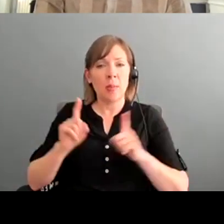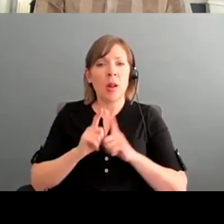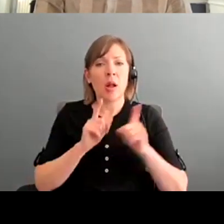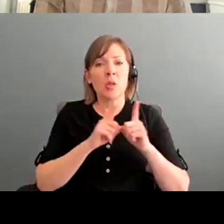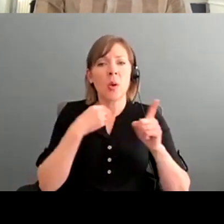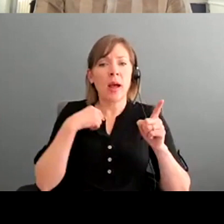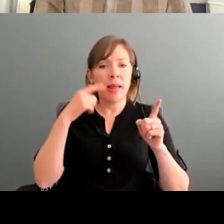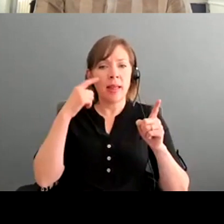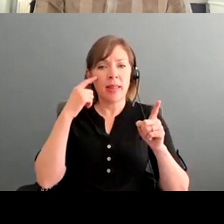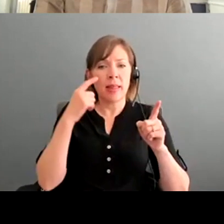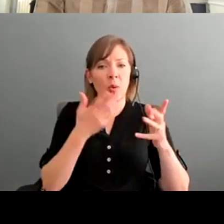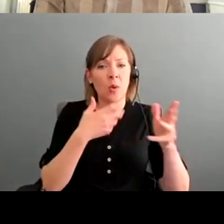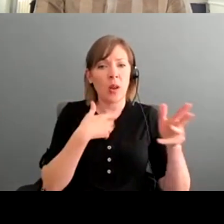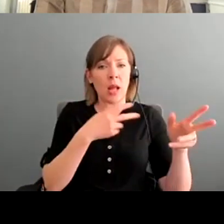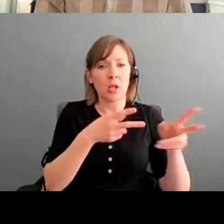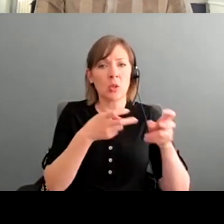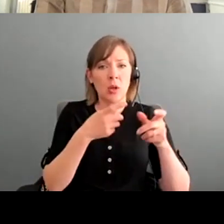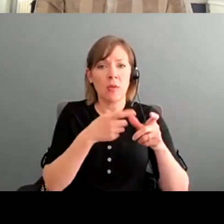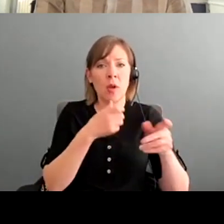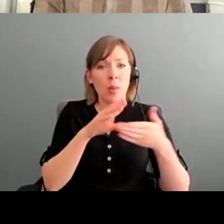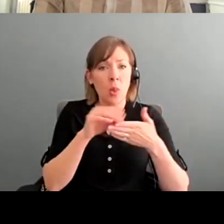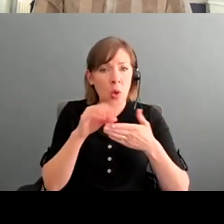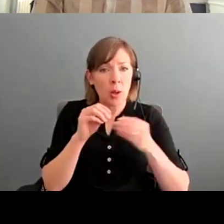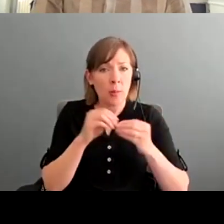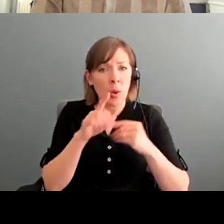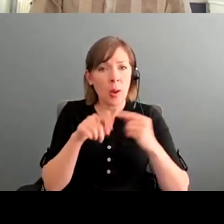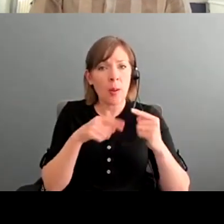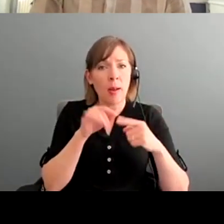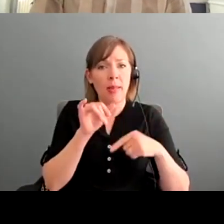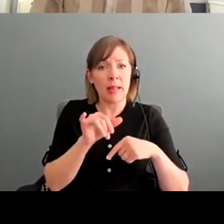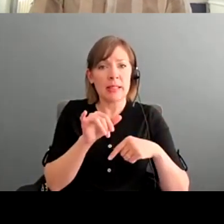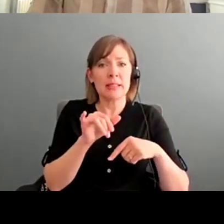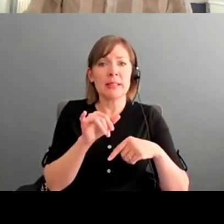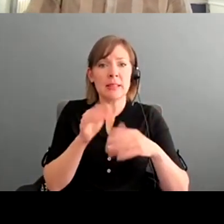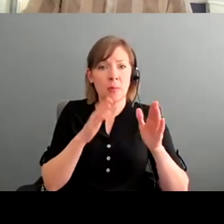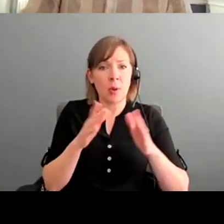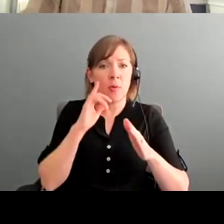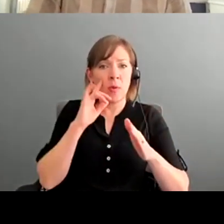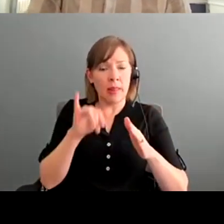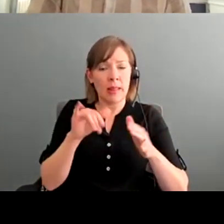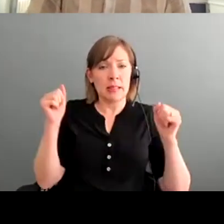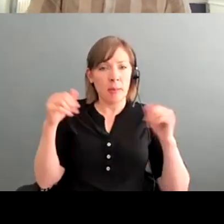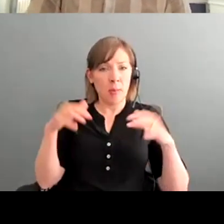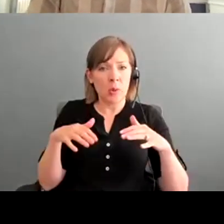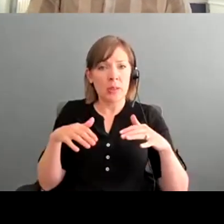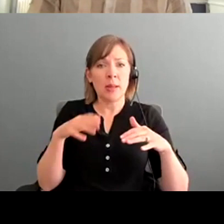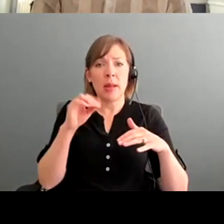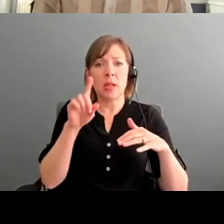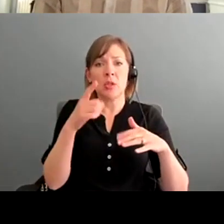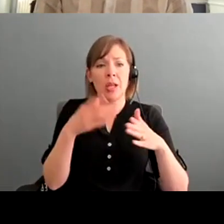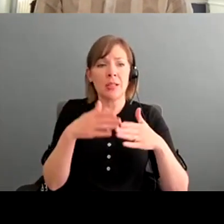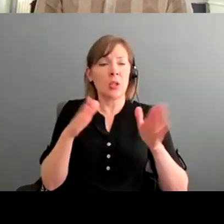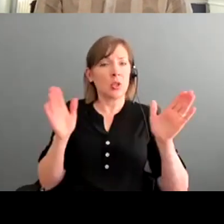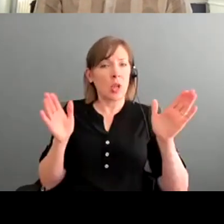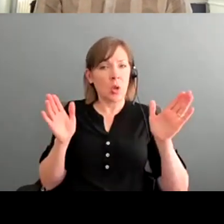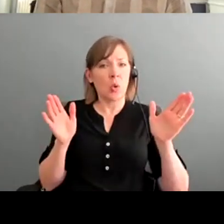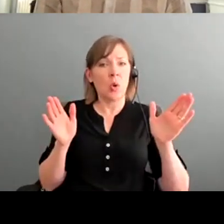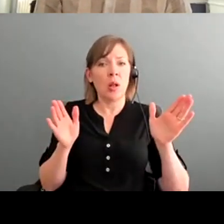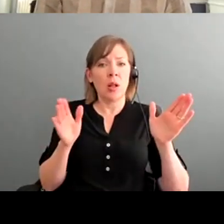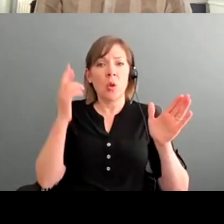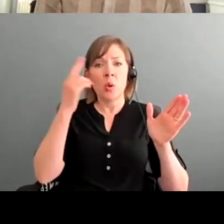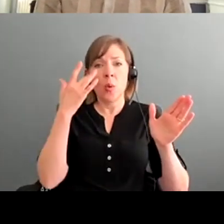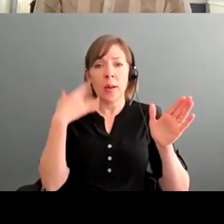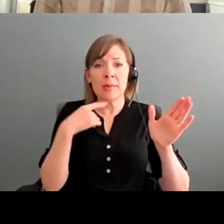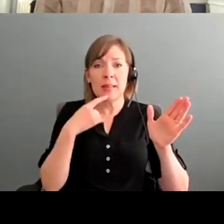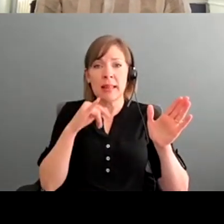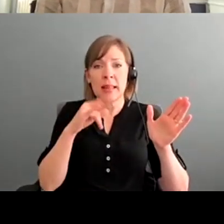I took from kind of learning more about Tosquelles in preparation for the symposium and just in general, and the reason why I'm saying